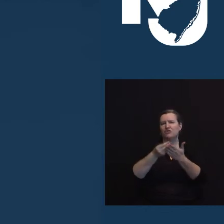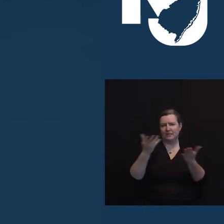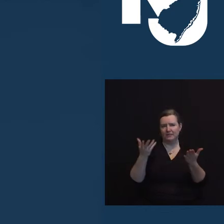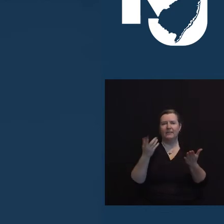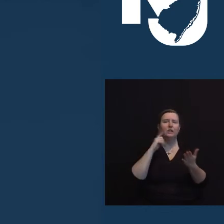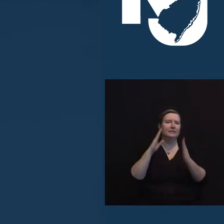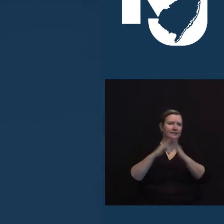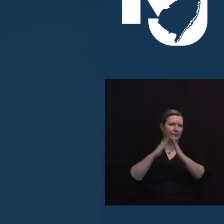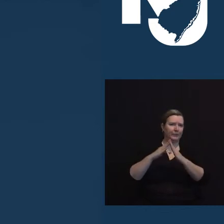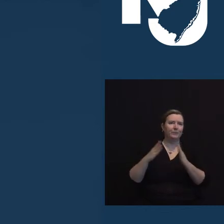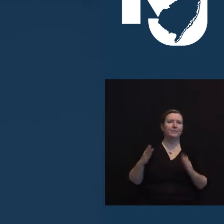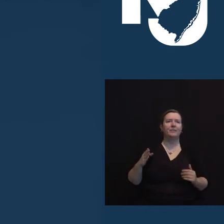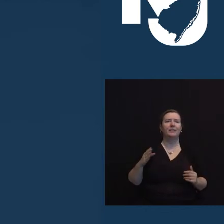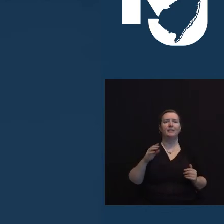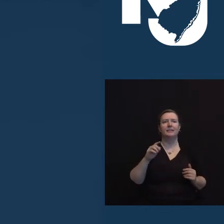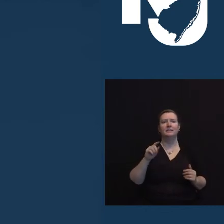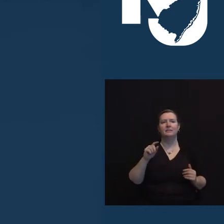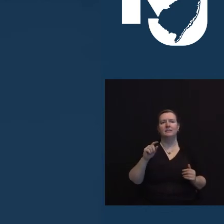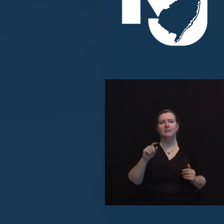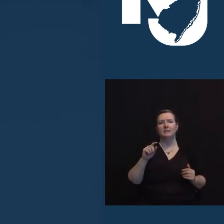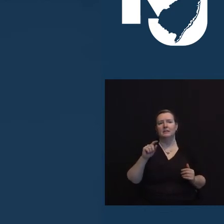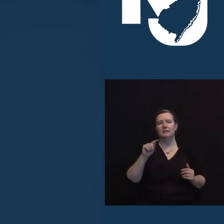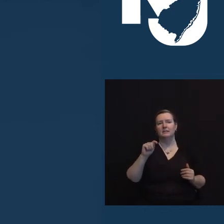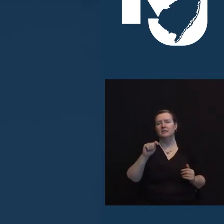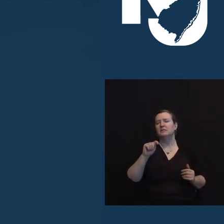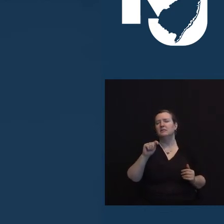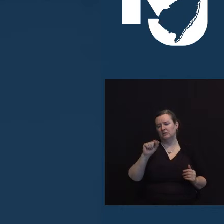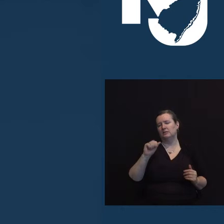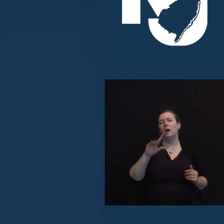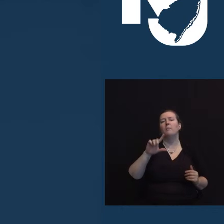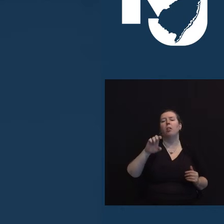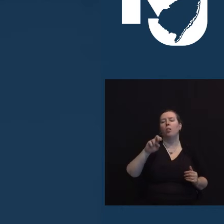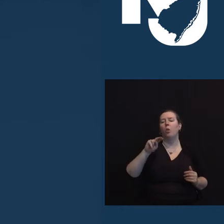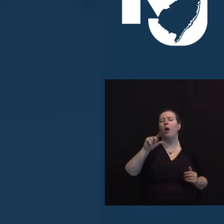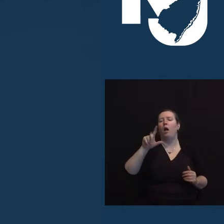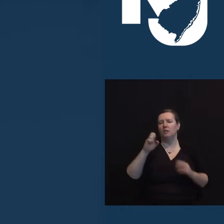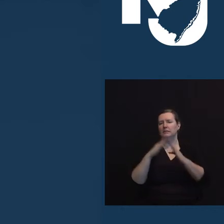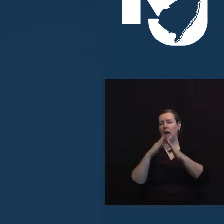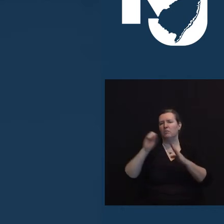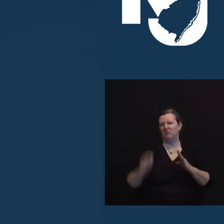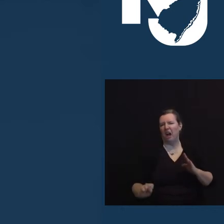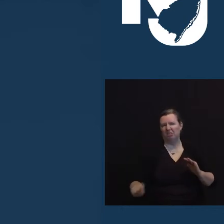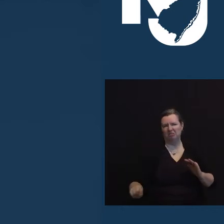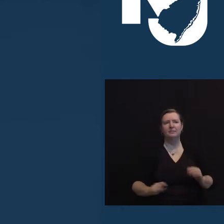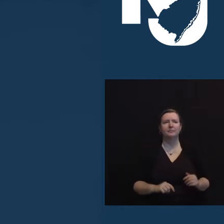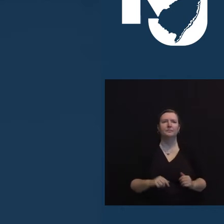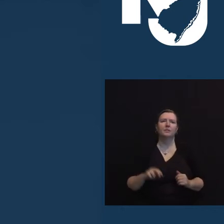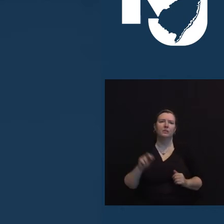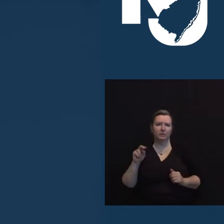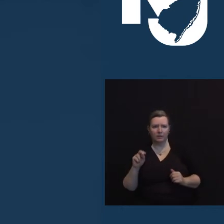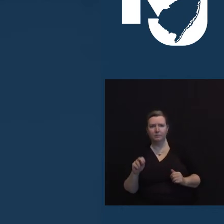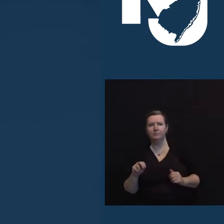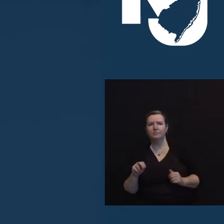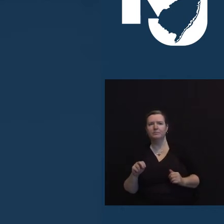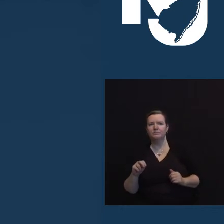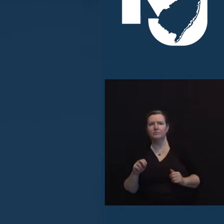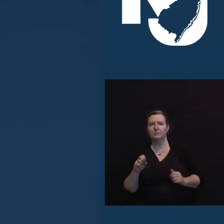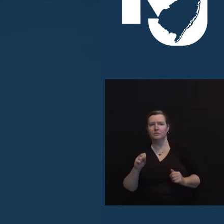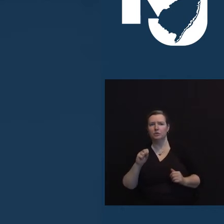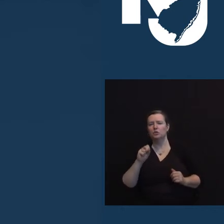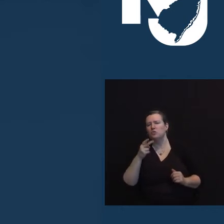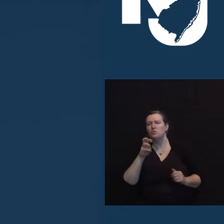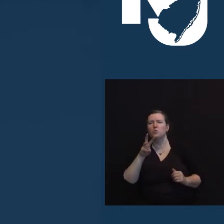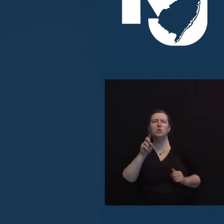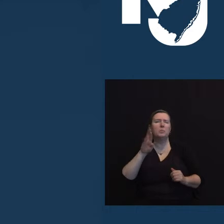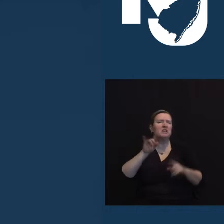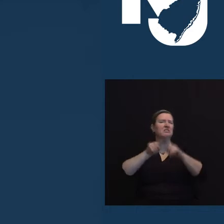Tabernacle, Keansburg, North Brunswick, Clementon, and Shrewsbury. And for 25 years, she also taught municipal government